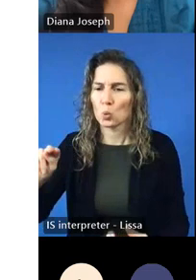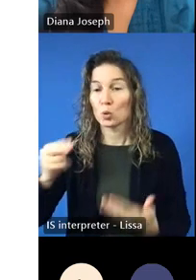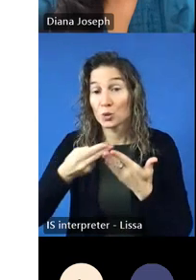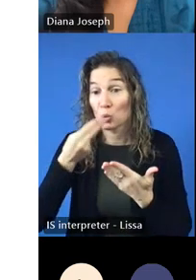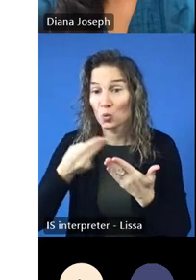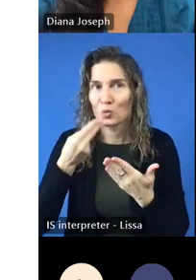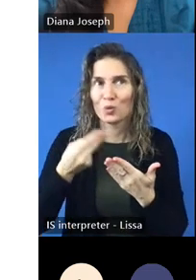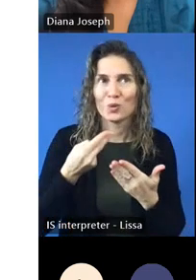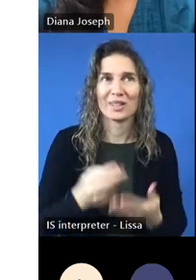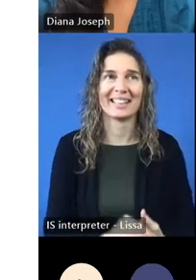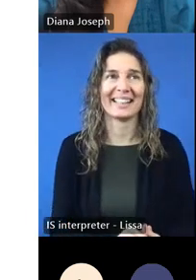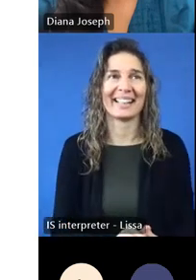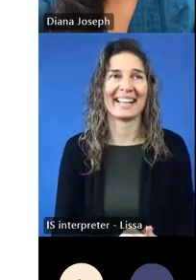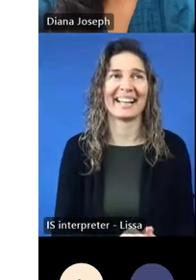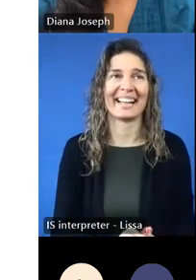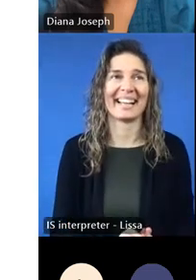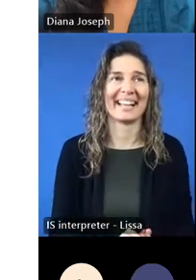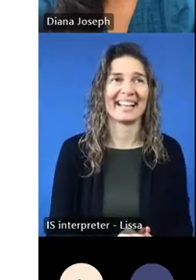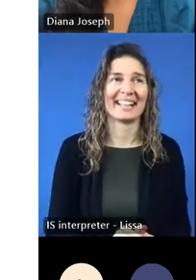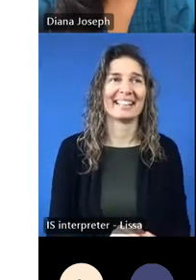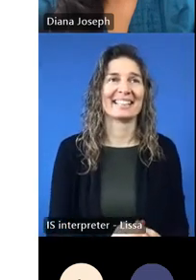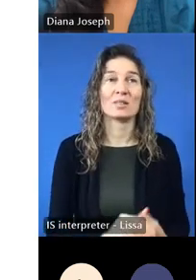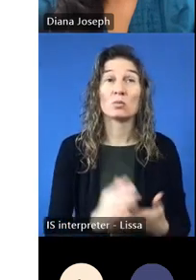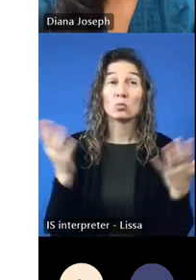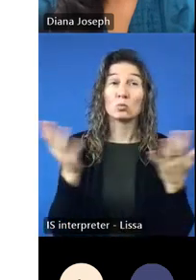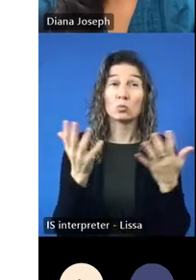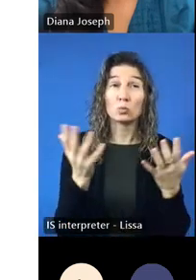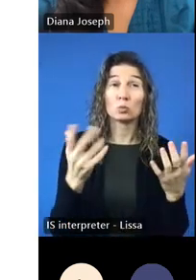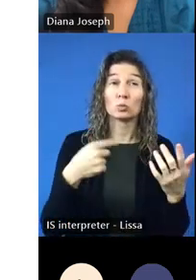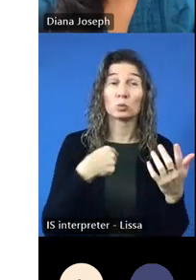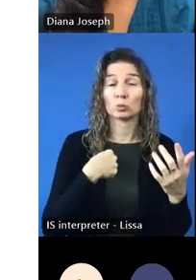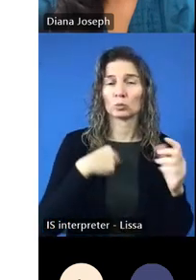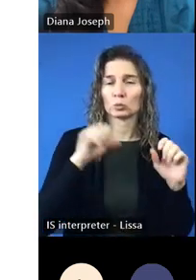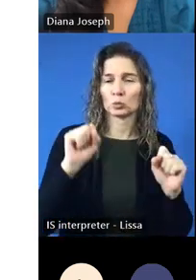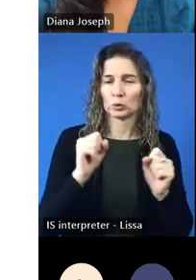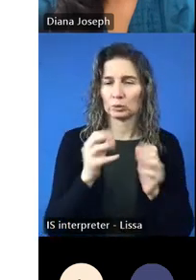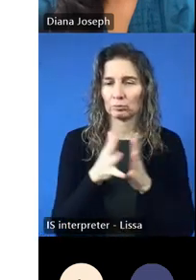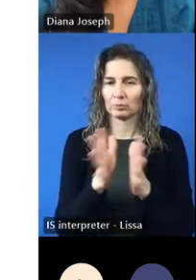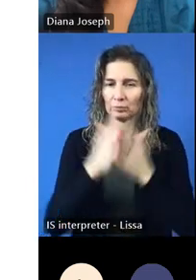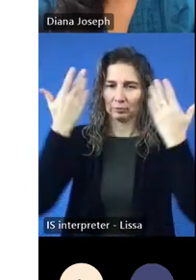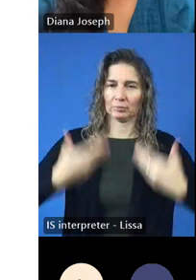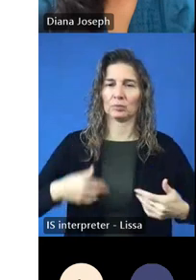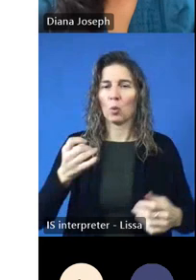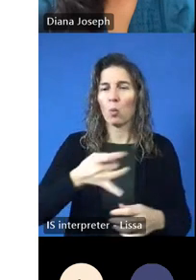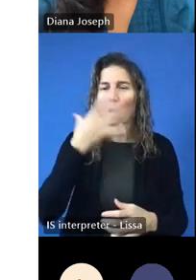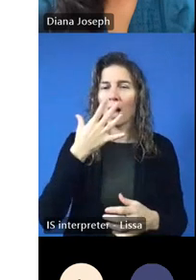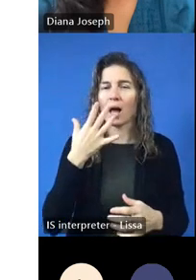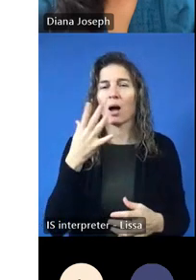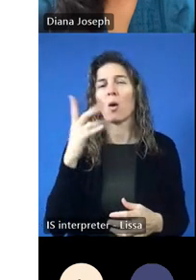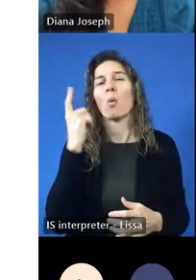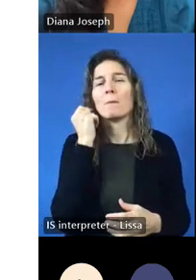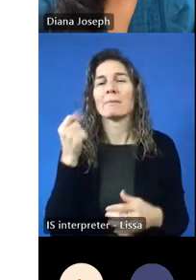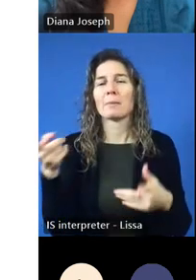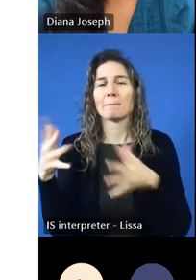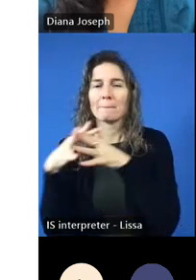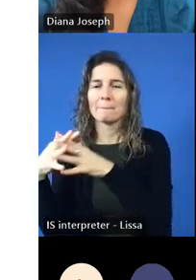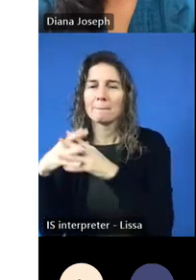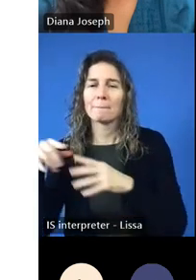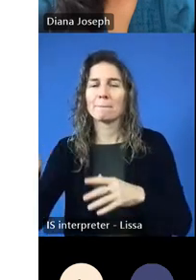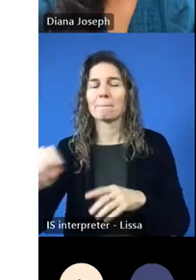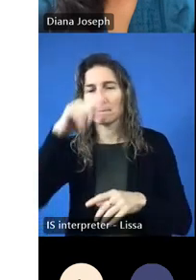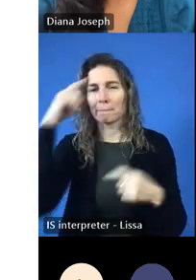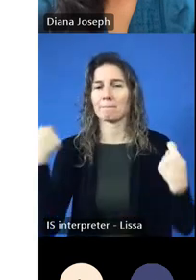Me In. A visual description, I'm a white woman from the US with brown hair. I'm wearing a black